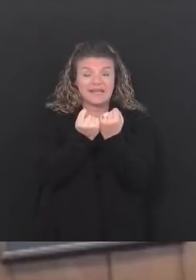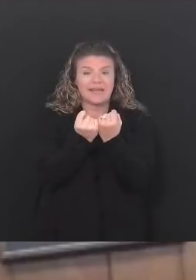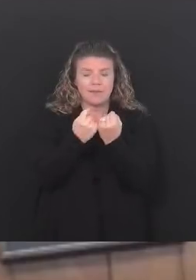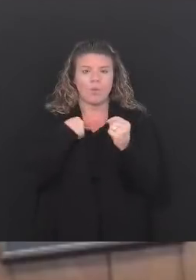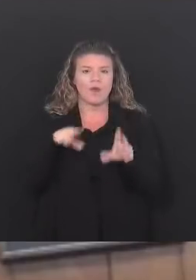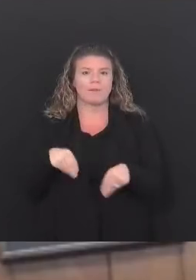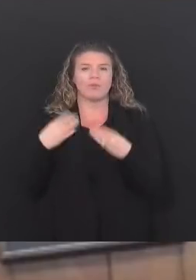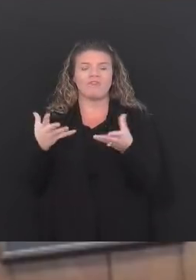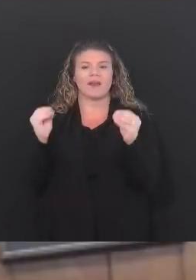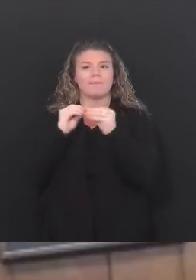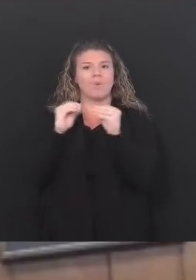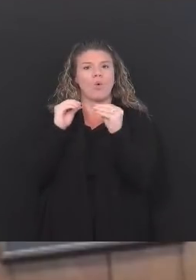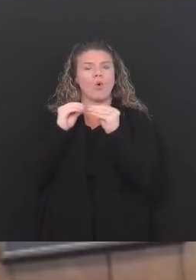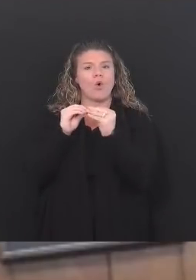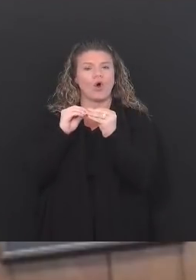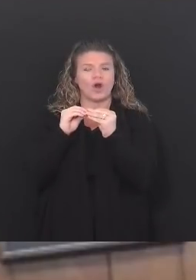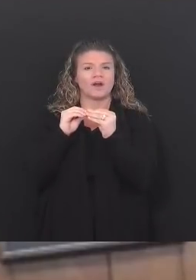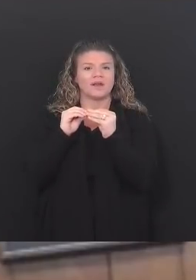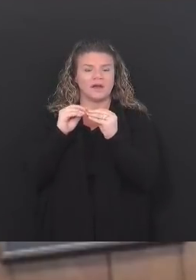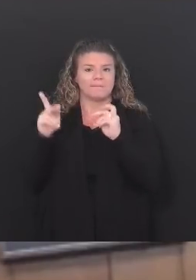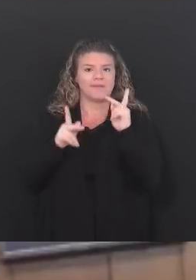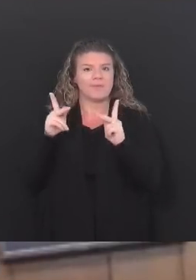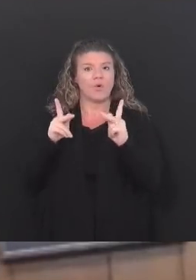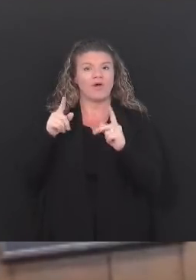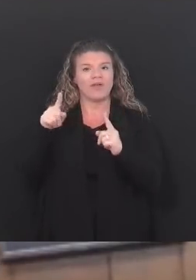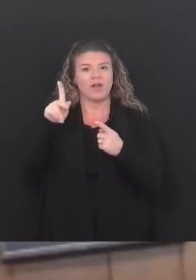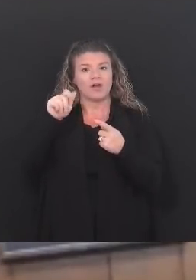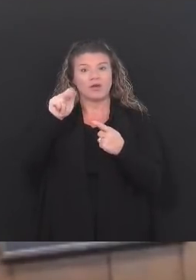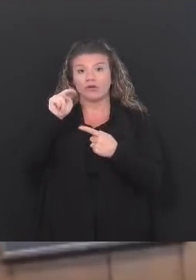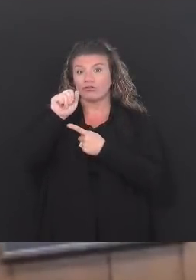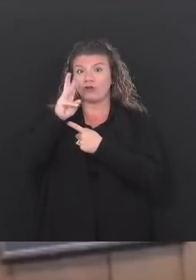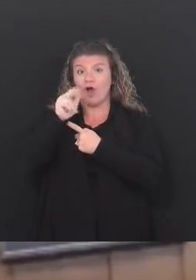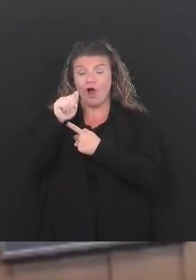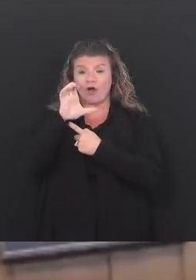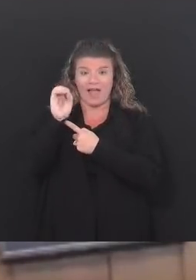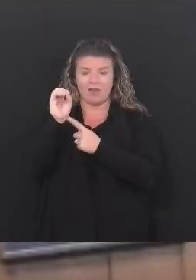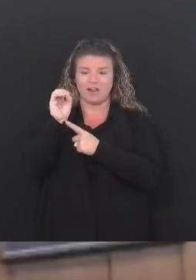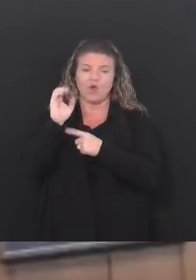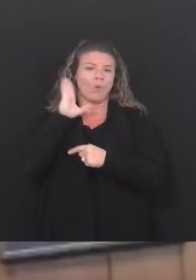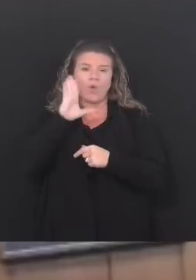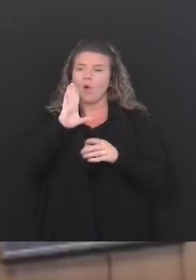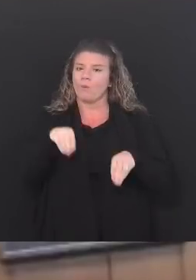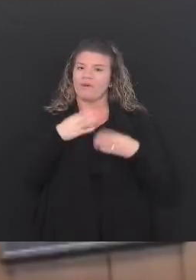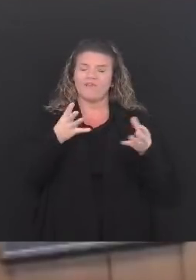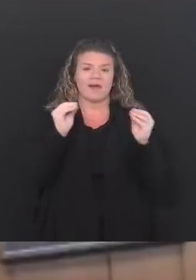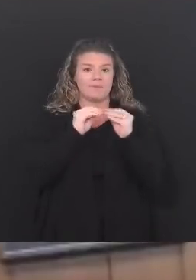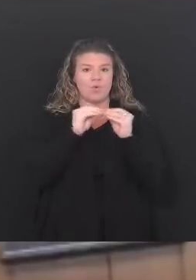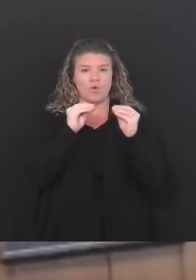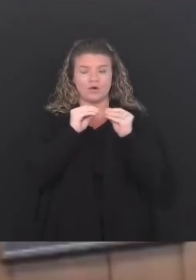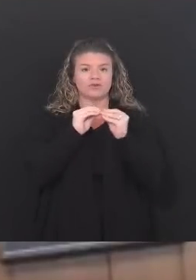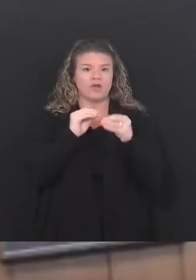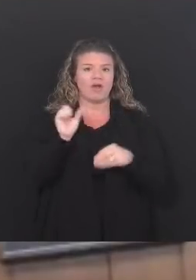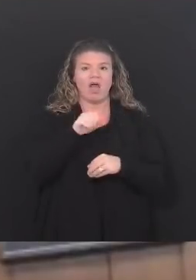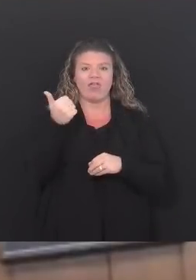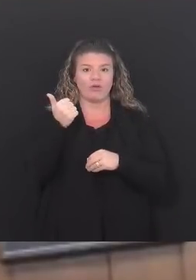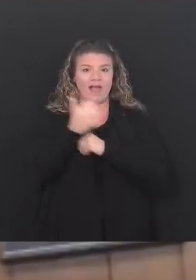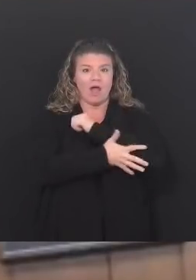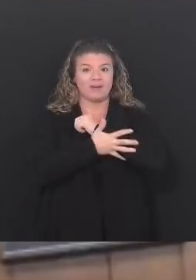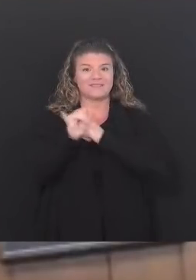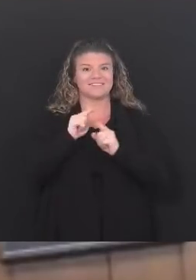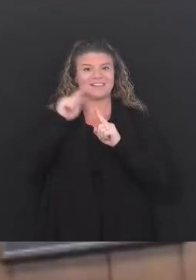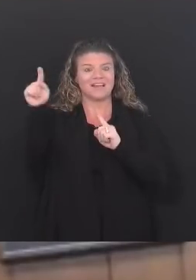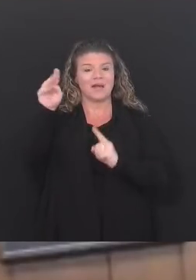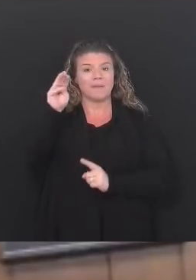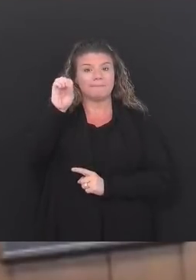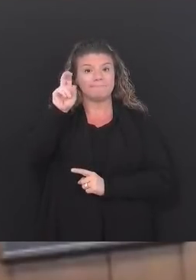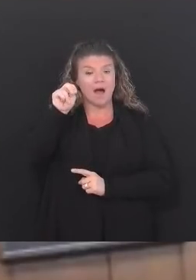additional surge capacity to Kanawha County and are prepared to provide additional surge capacity to Mon County as